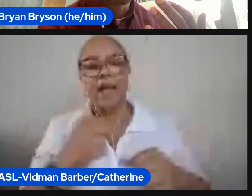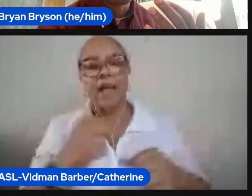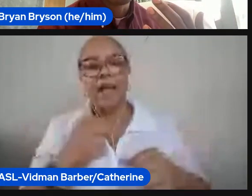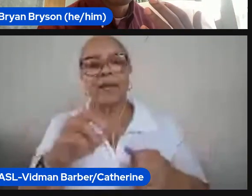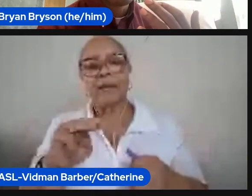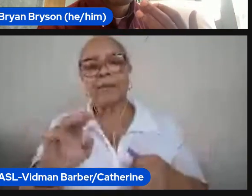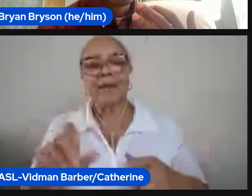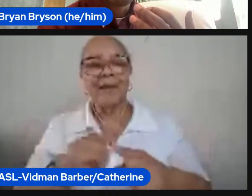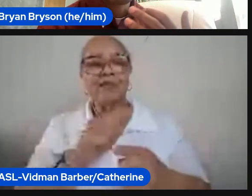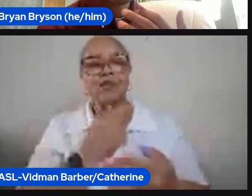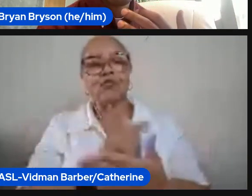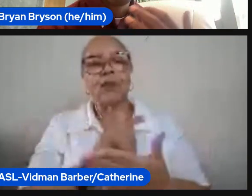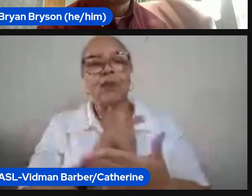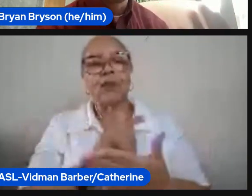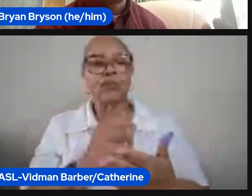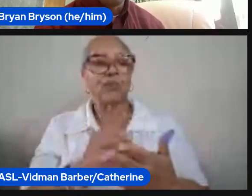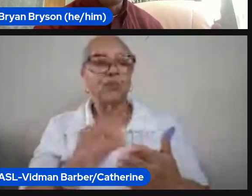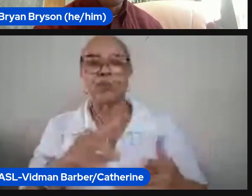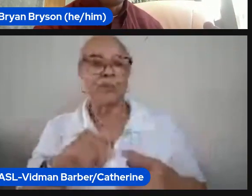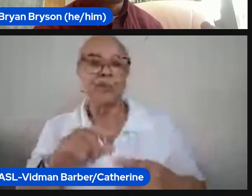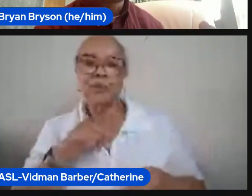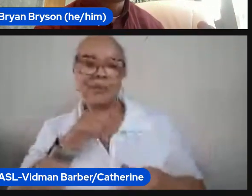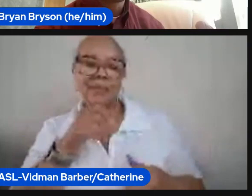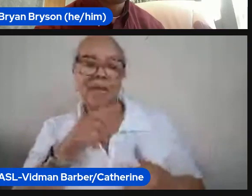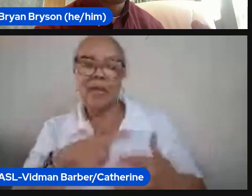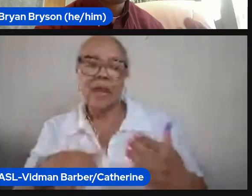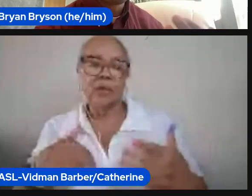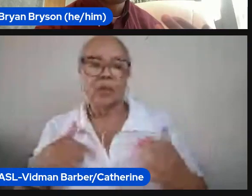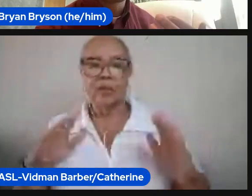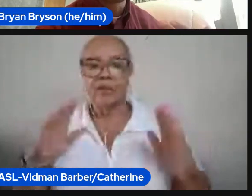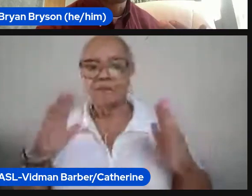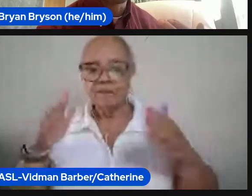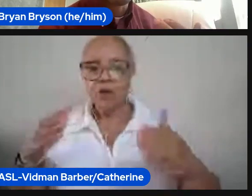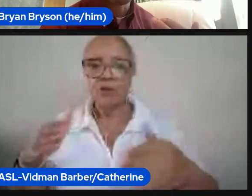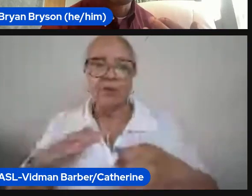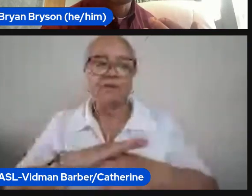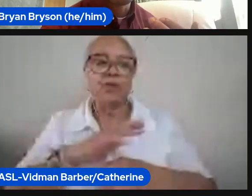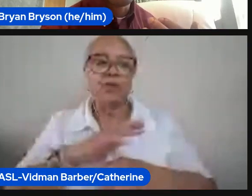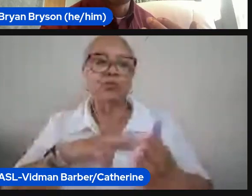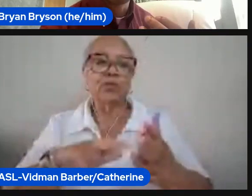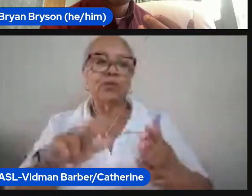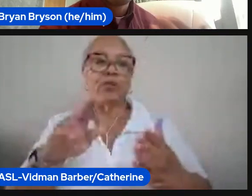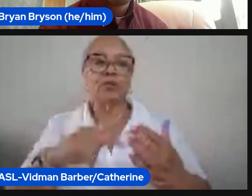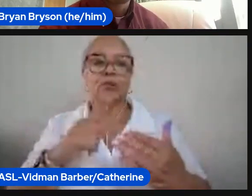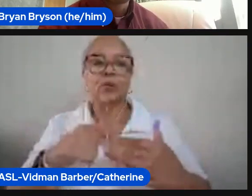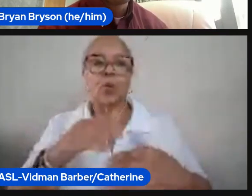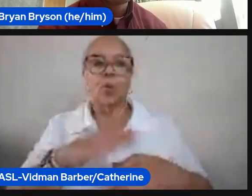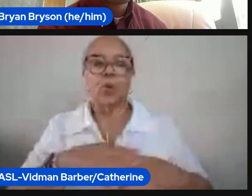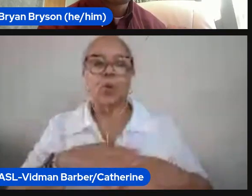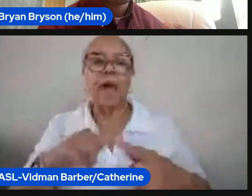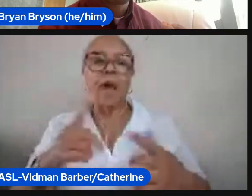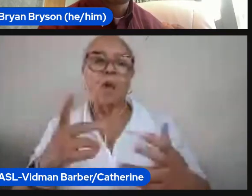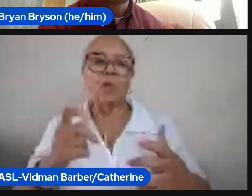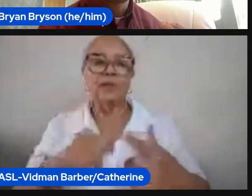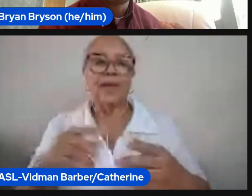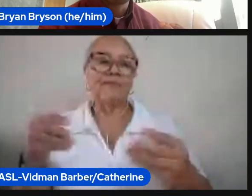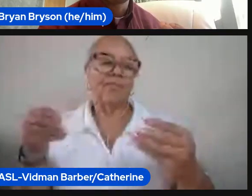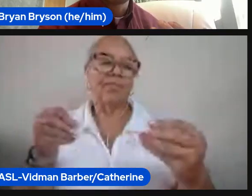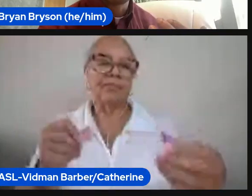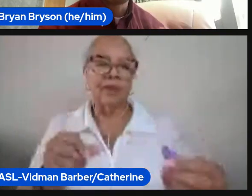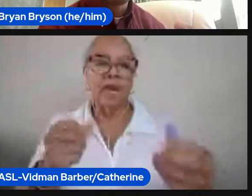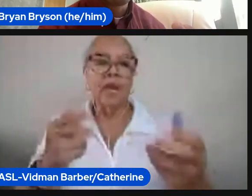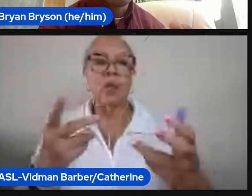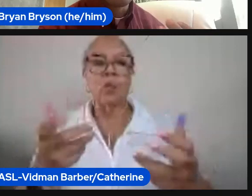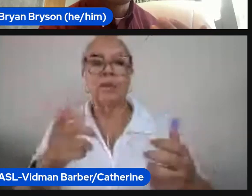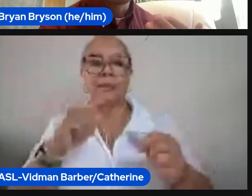necessarily something that I was going to focus my entire research program on. It was something that I wanted to have a fluency in and wanted to be able